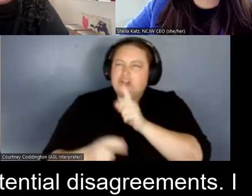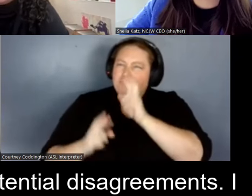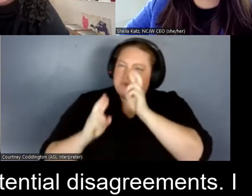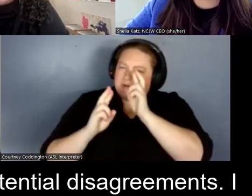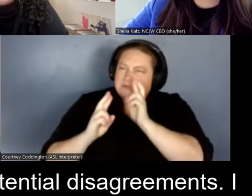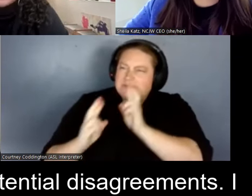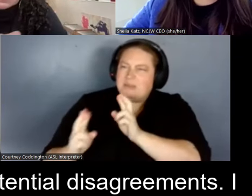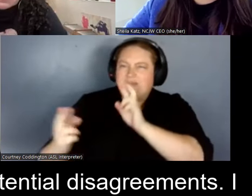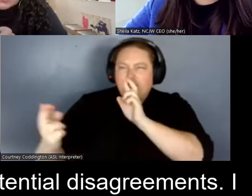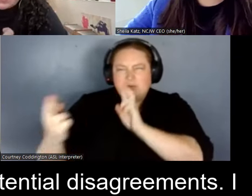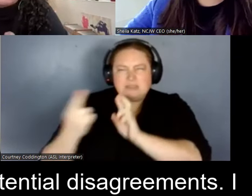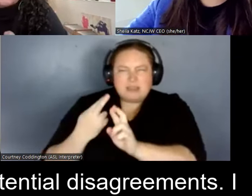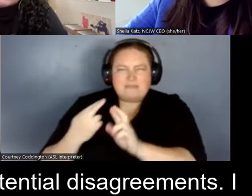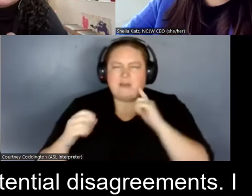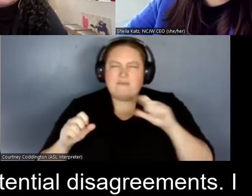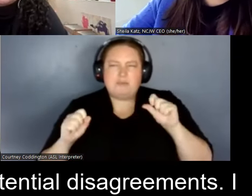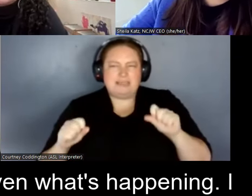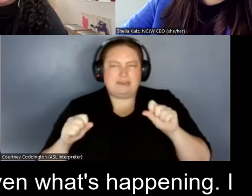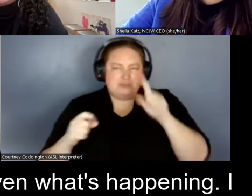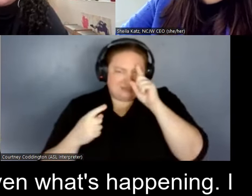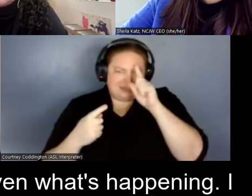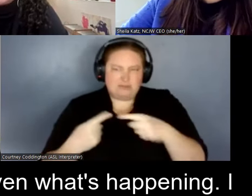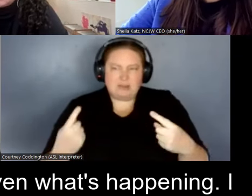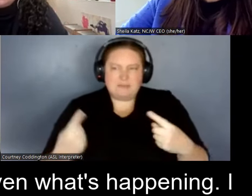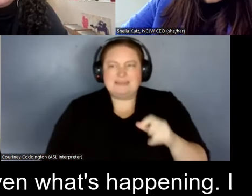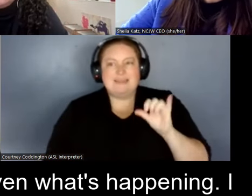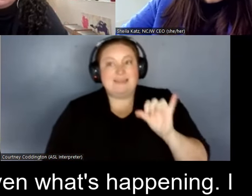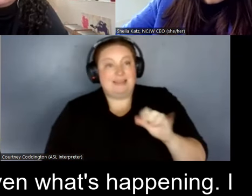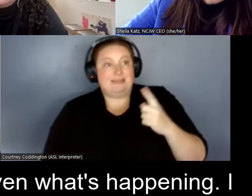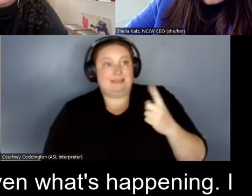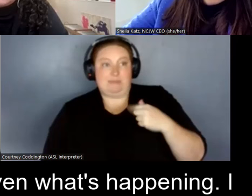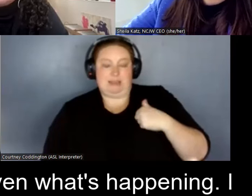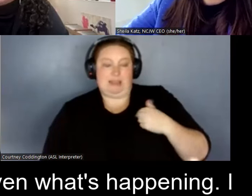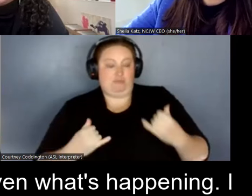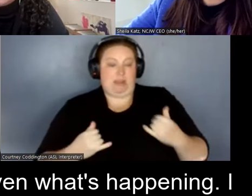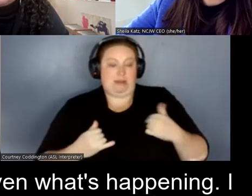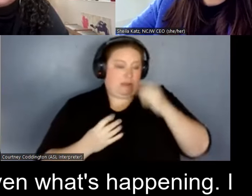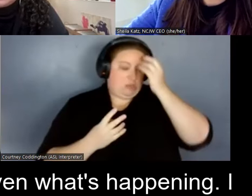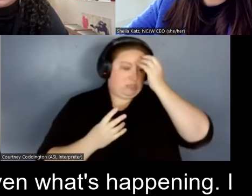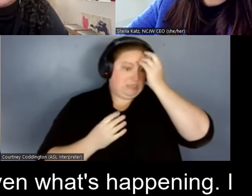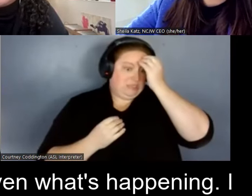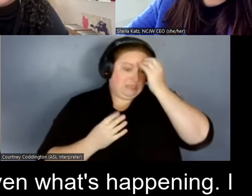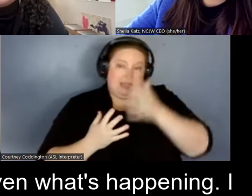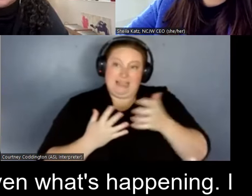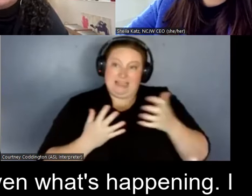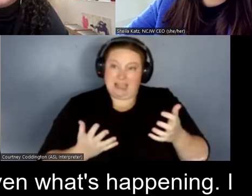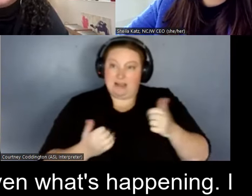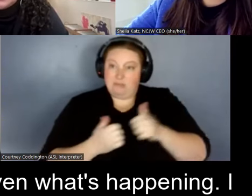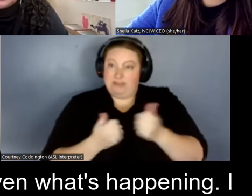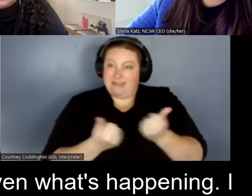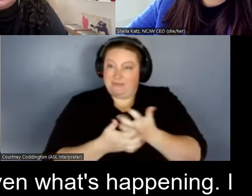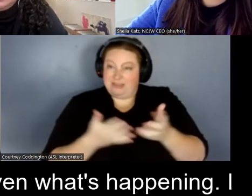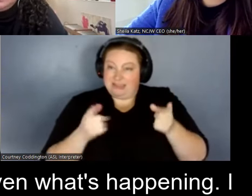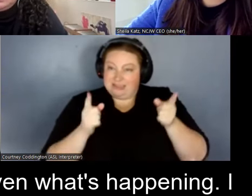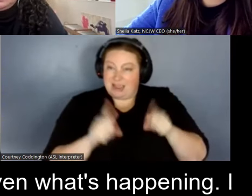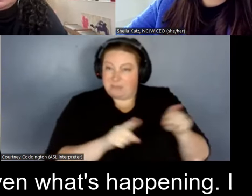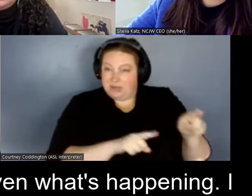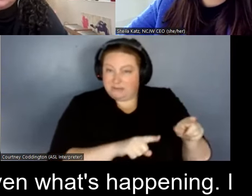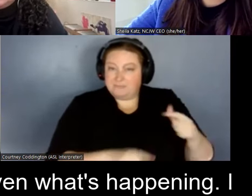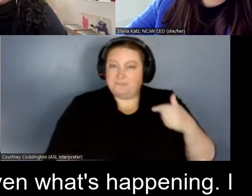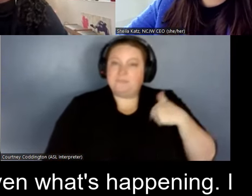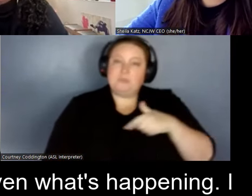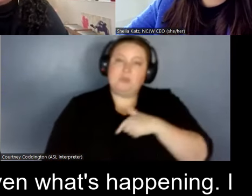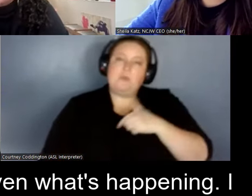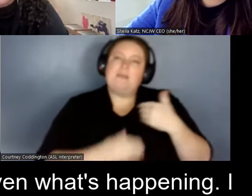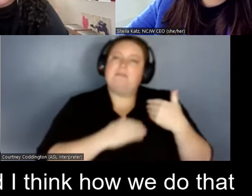potential disagreements. I mean, that's something I'm particularly sitting with right now, given what's happening. I think we have an obligation